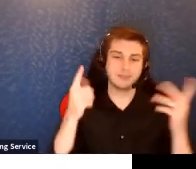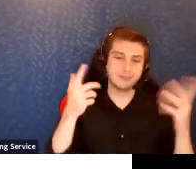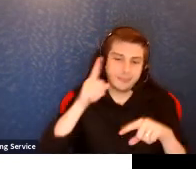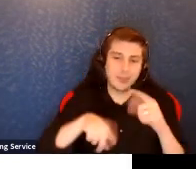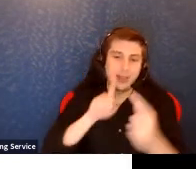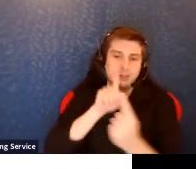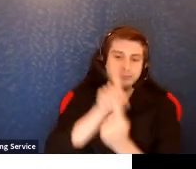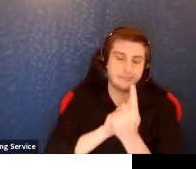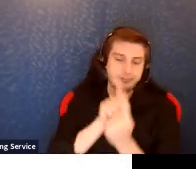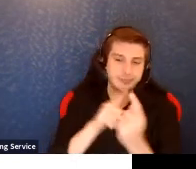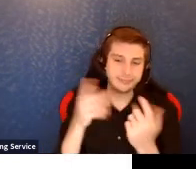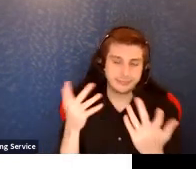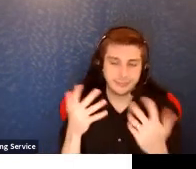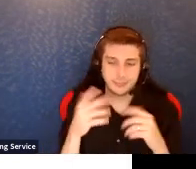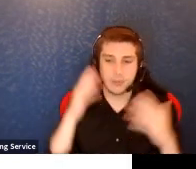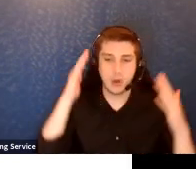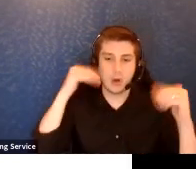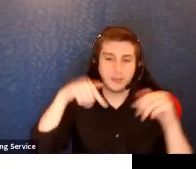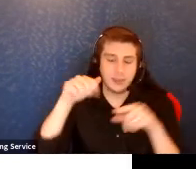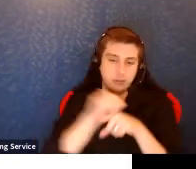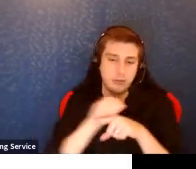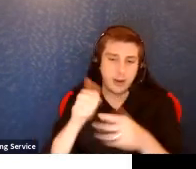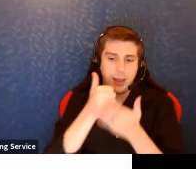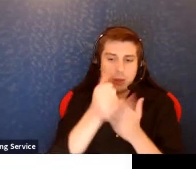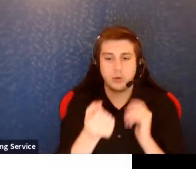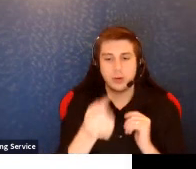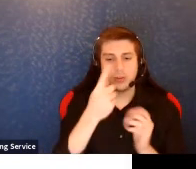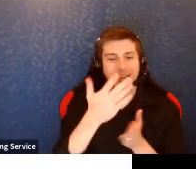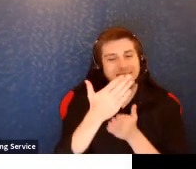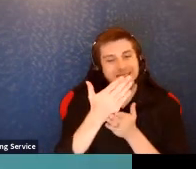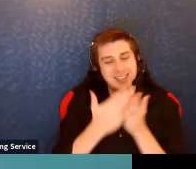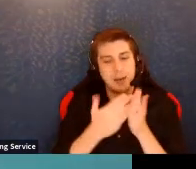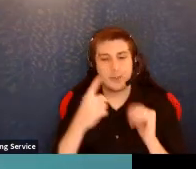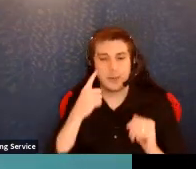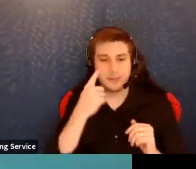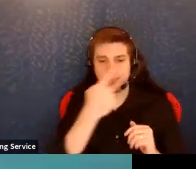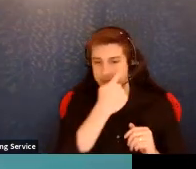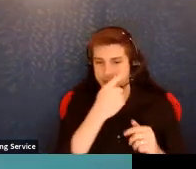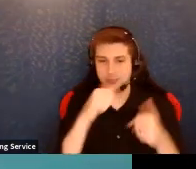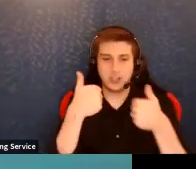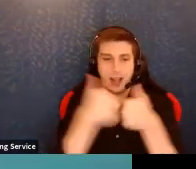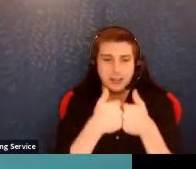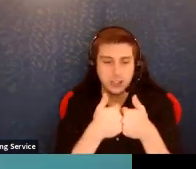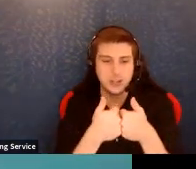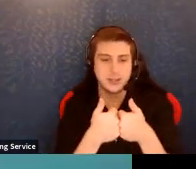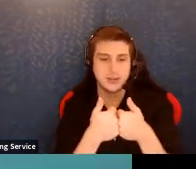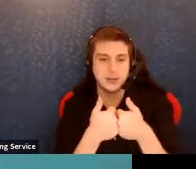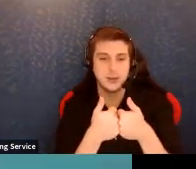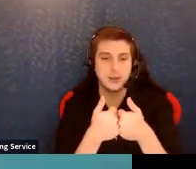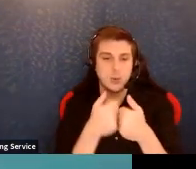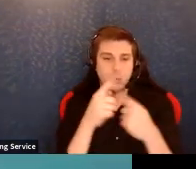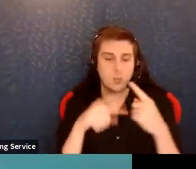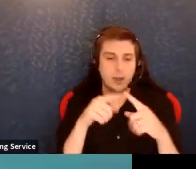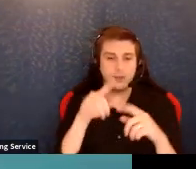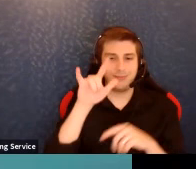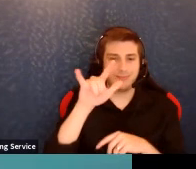person, but hopefully this training helps you understand some of the challenges that there are when flying